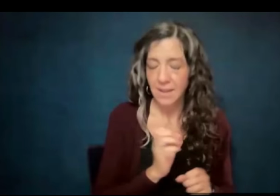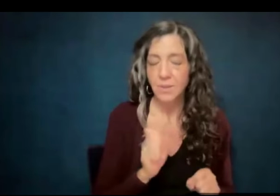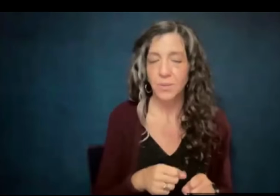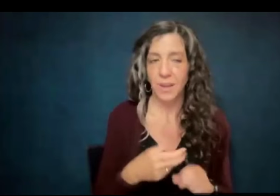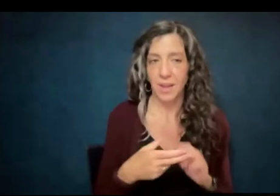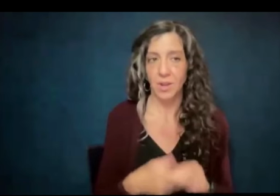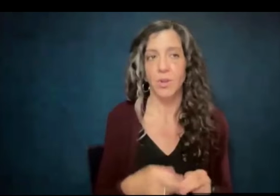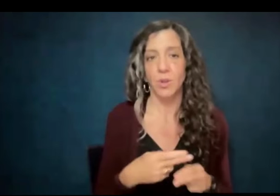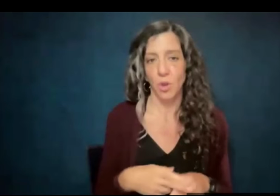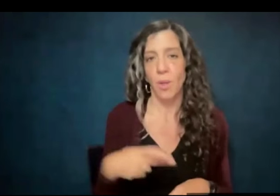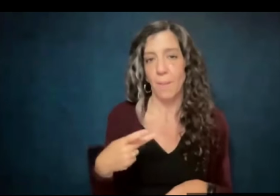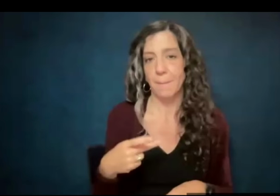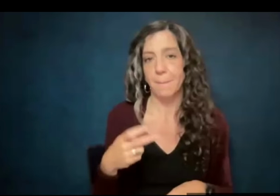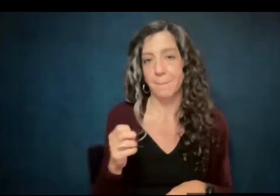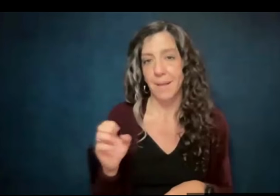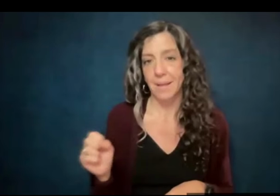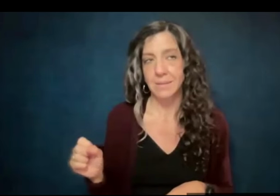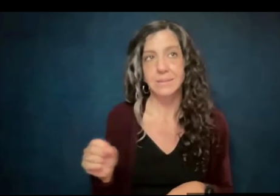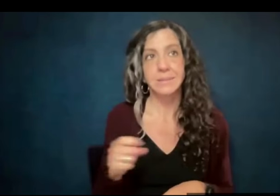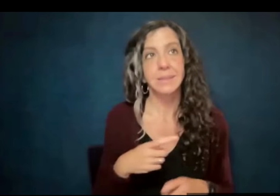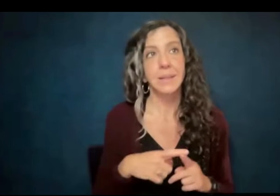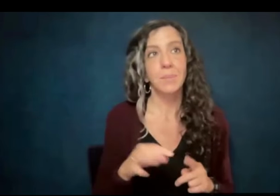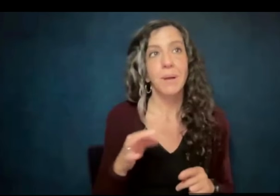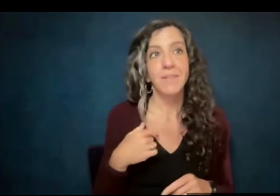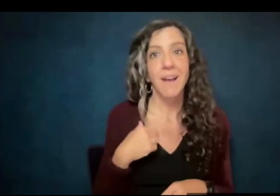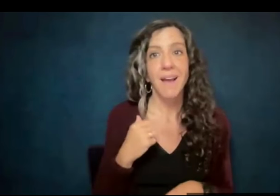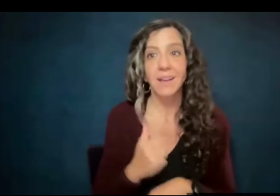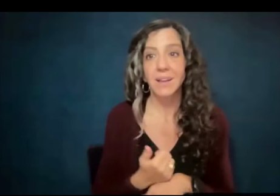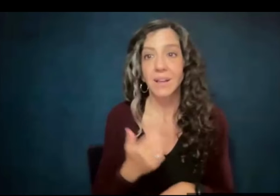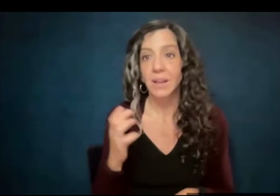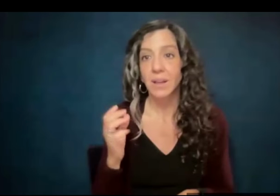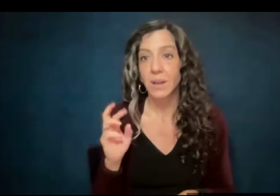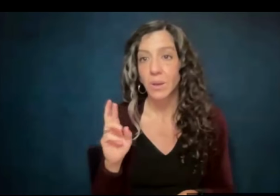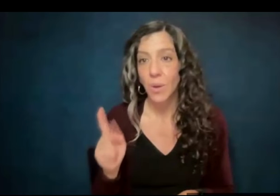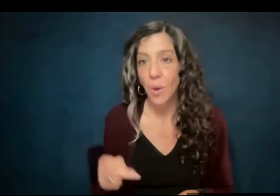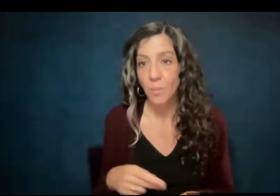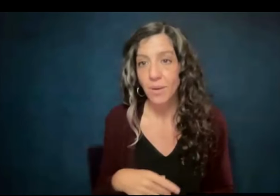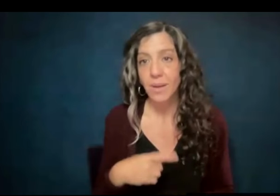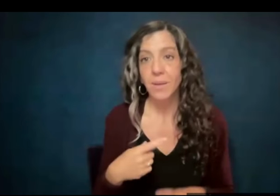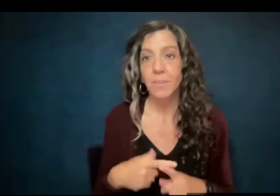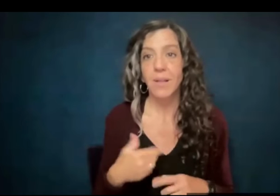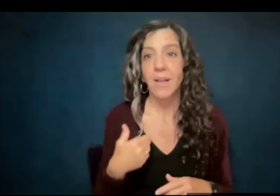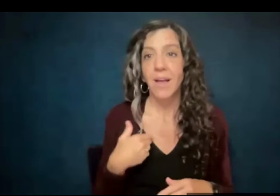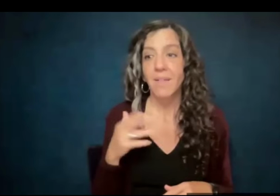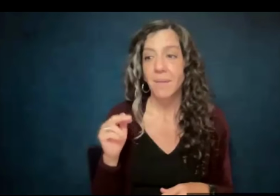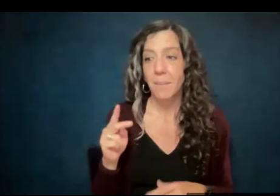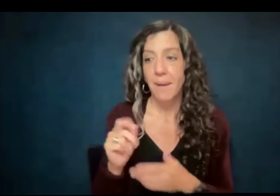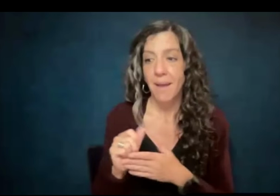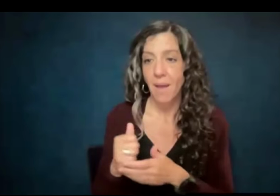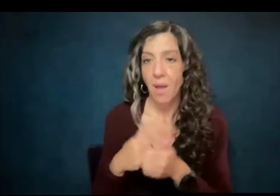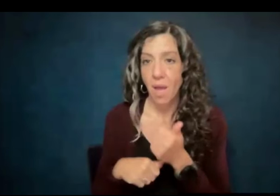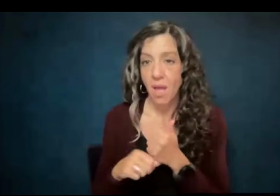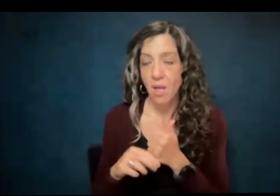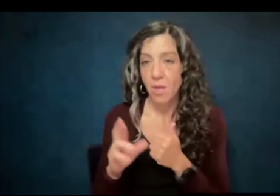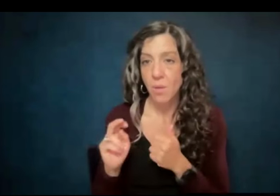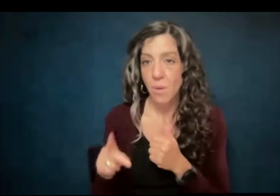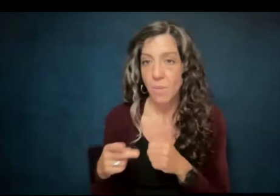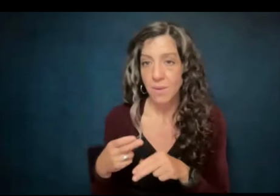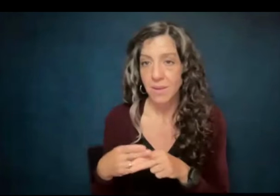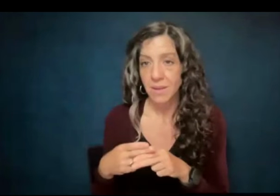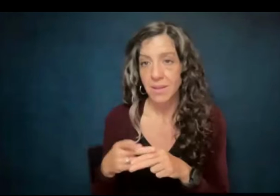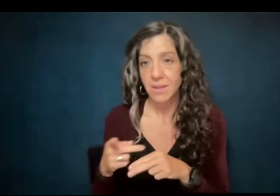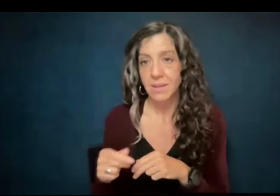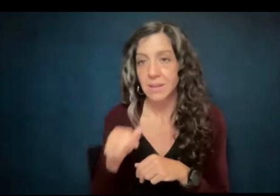essential to self-support. But if I've created a corporation and I have a bank account under the corporation's name, that's